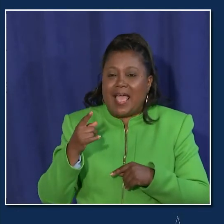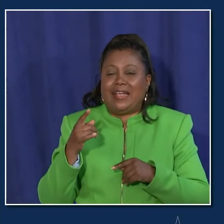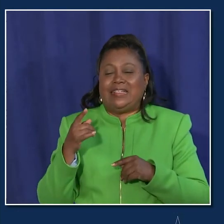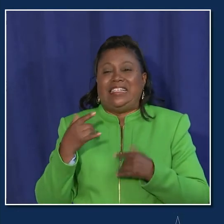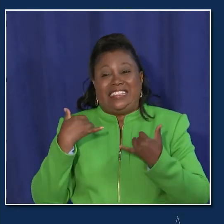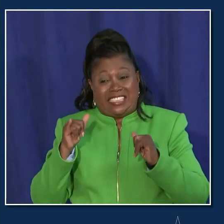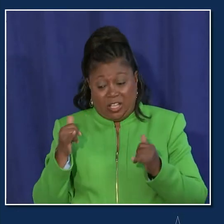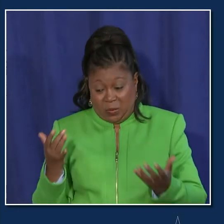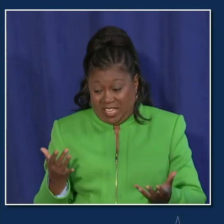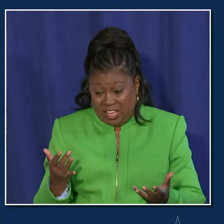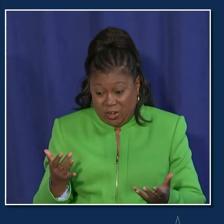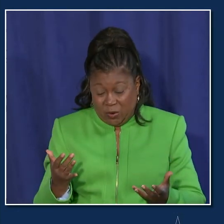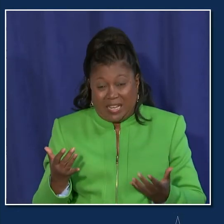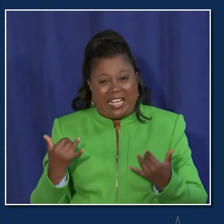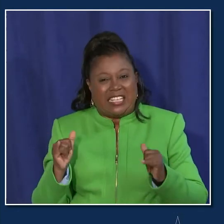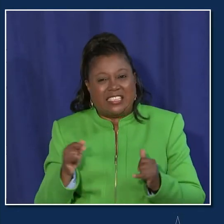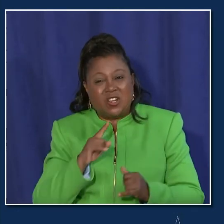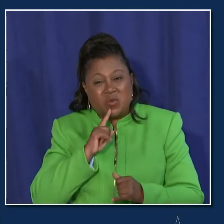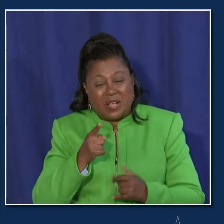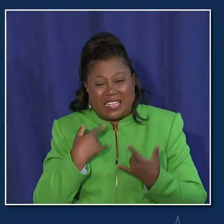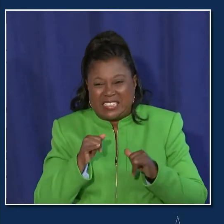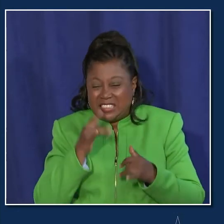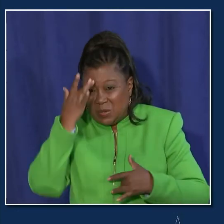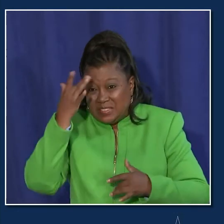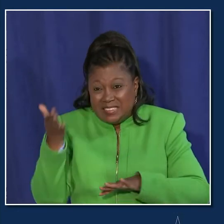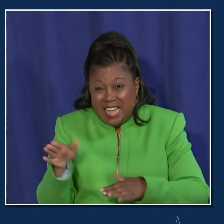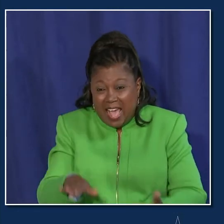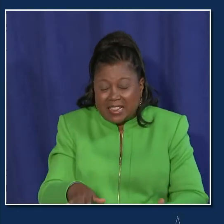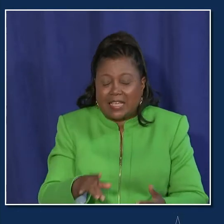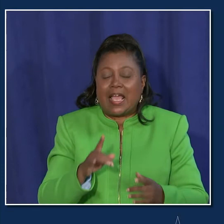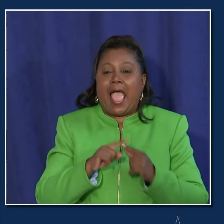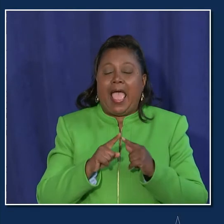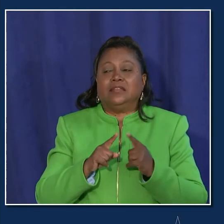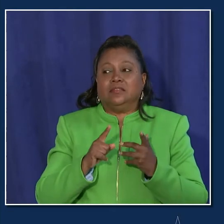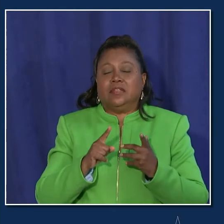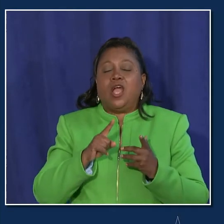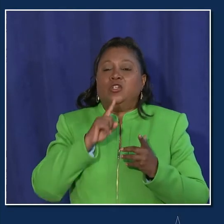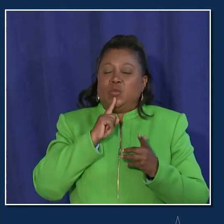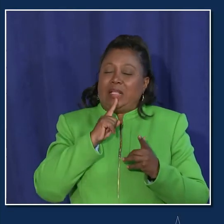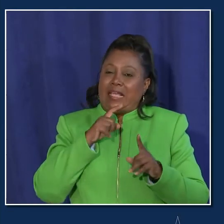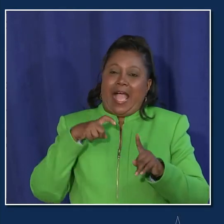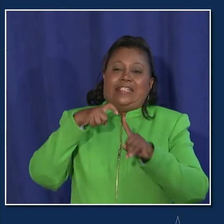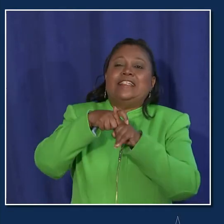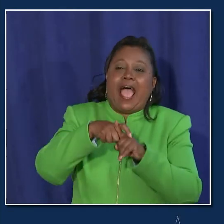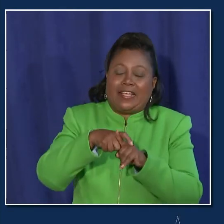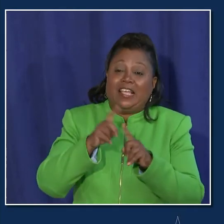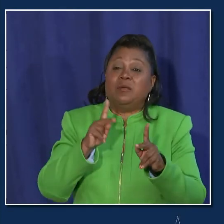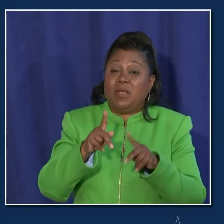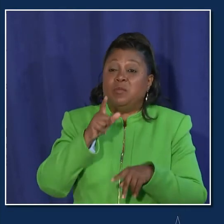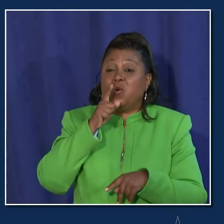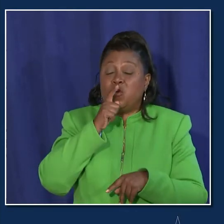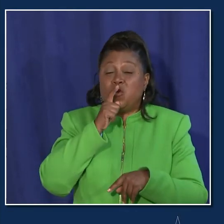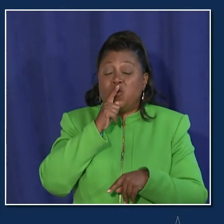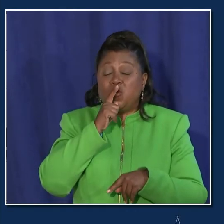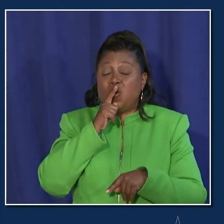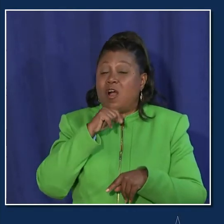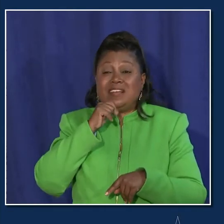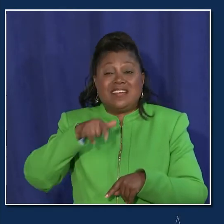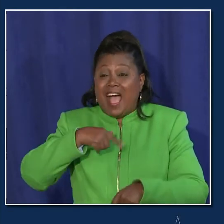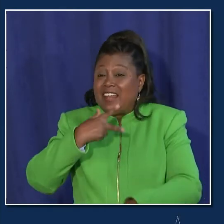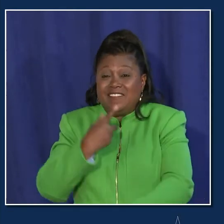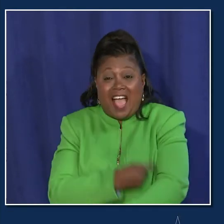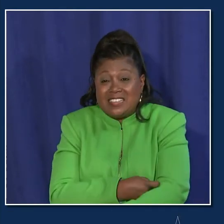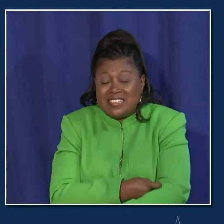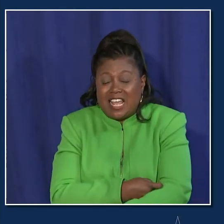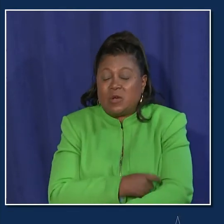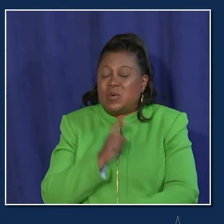it's still here, it's still real, it's still deadly, and it's really attacking people who are unvaccinated. So